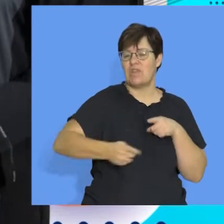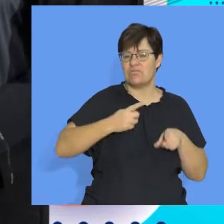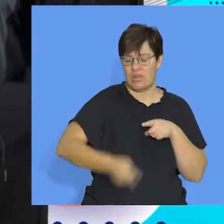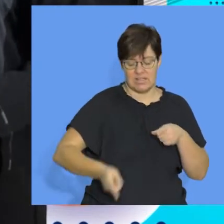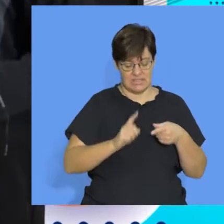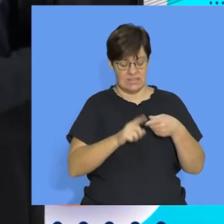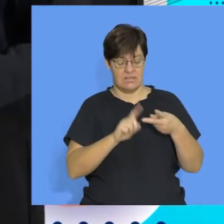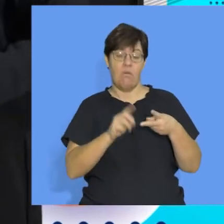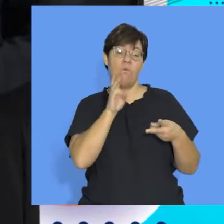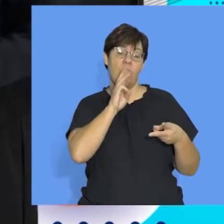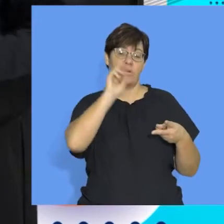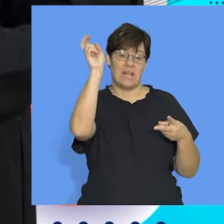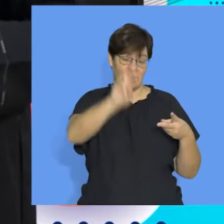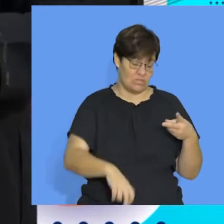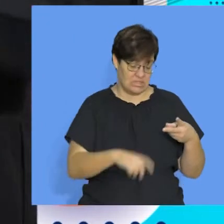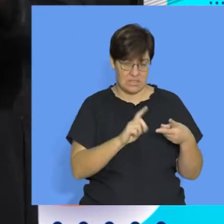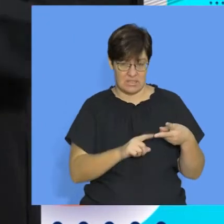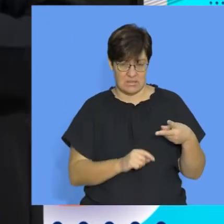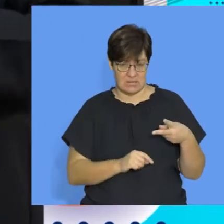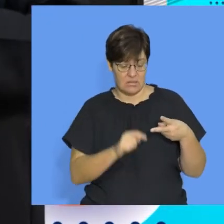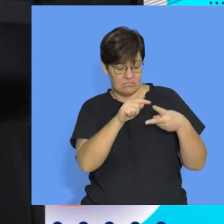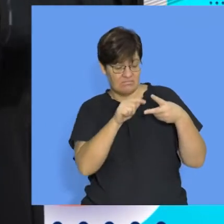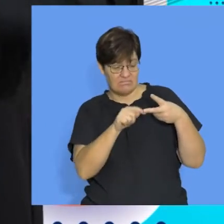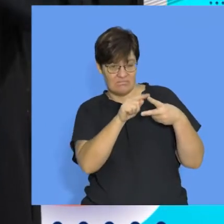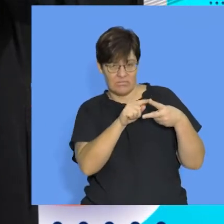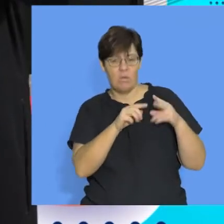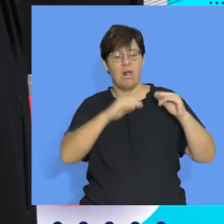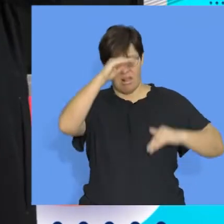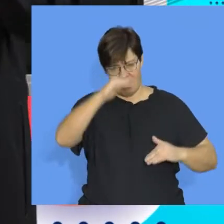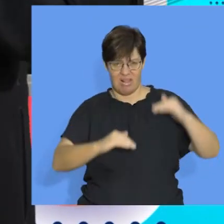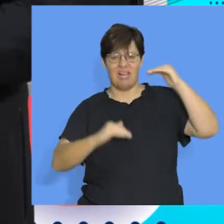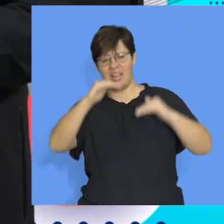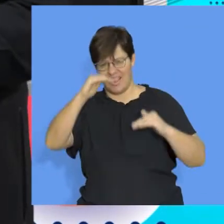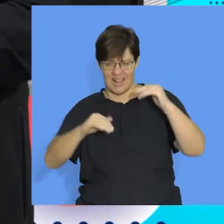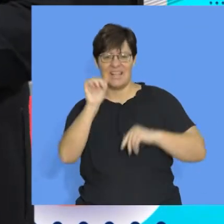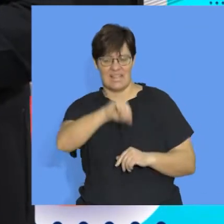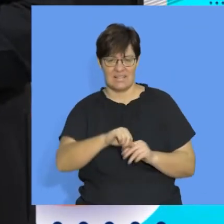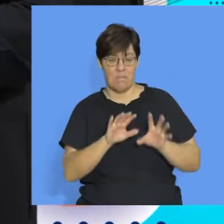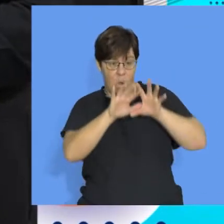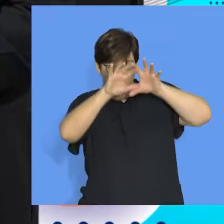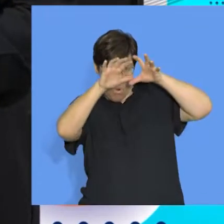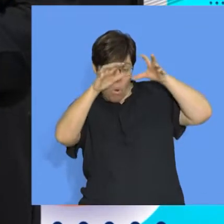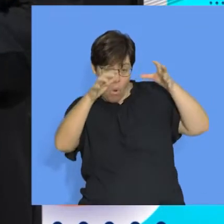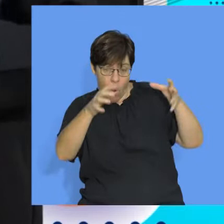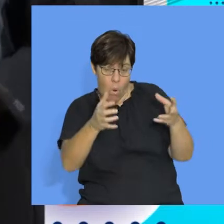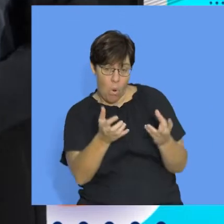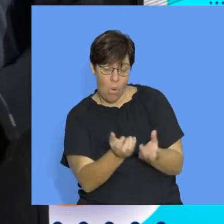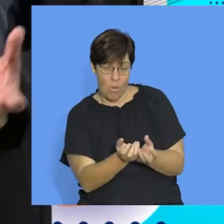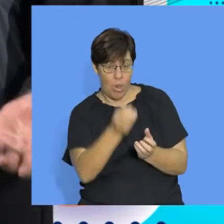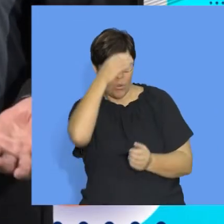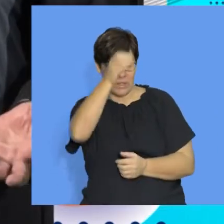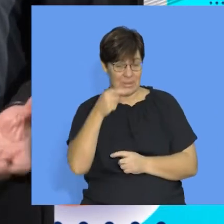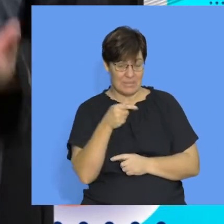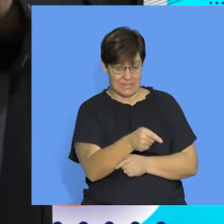and electricity, all right? Within them, you're going to get fluctuations. But the umbrella, the overriding concept with regards